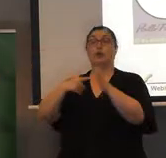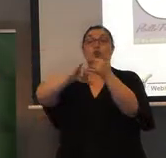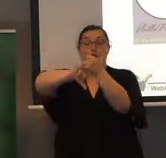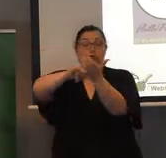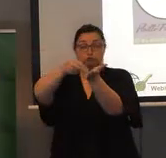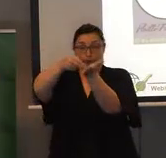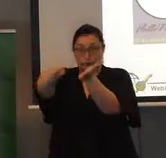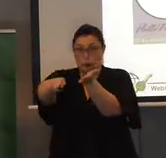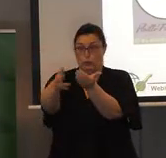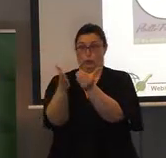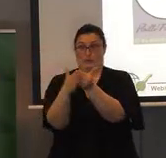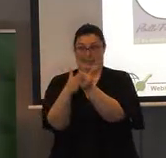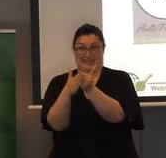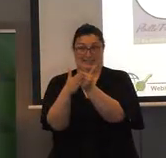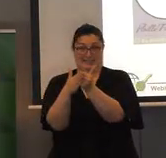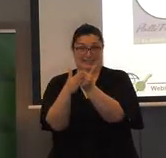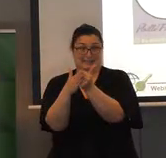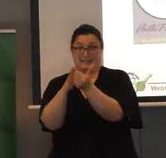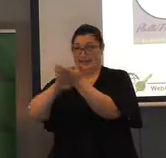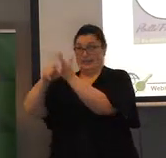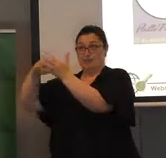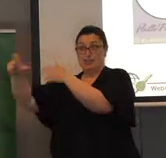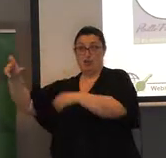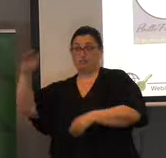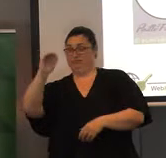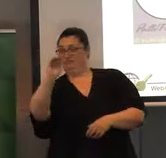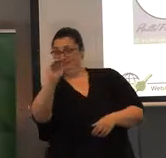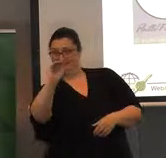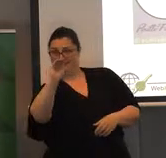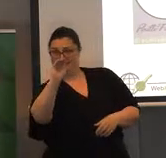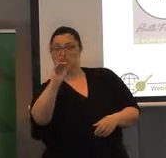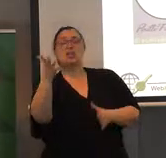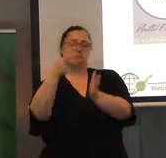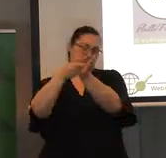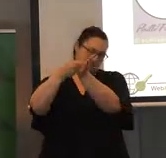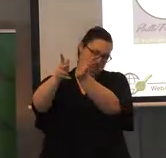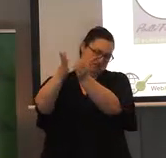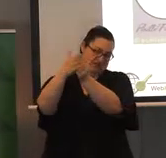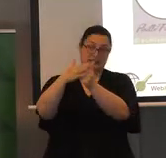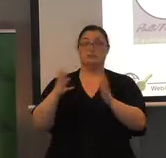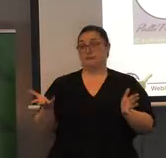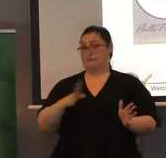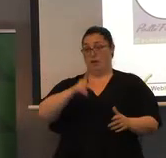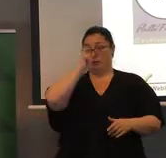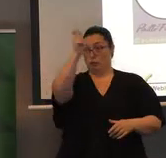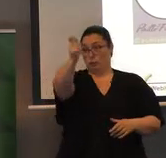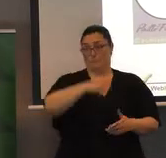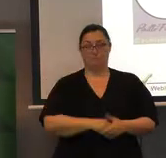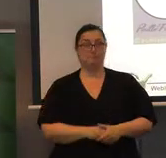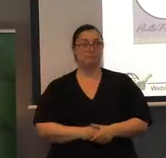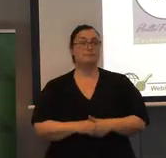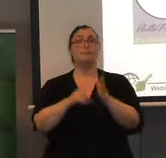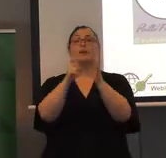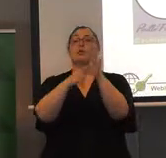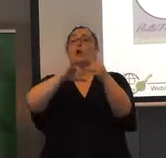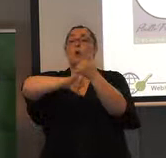Coles refused to fix it for the Australian Human Rights Commission, even though they were told that they would probably be sued. It ended up in court.